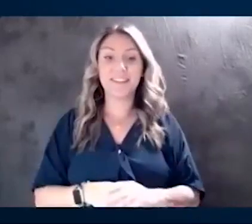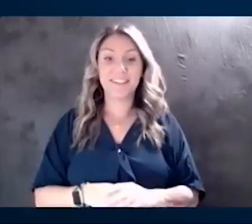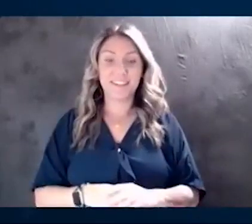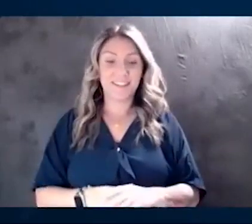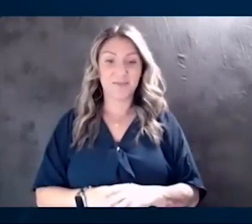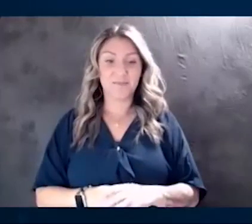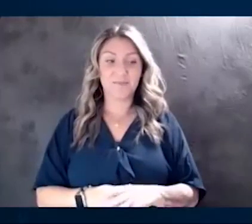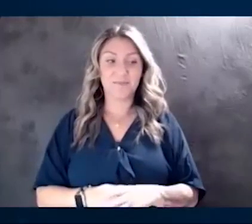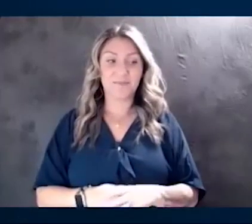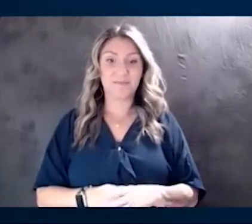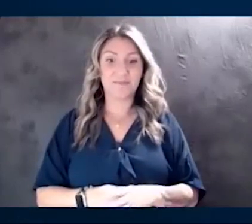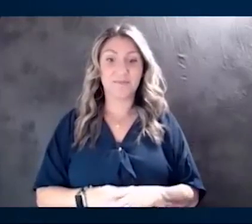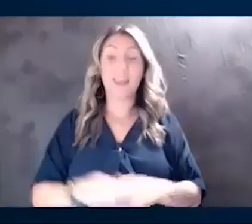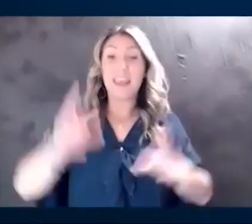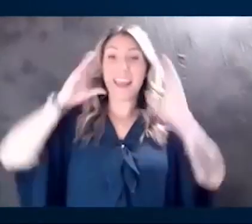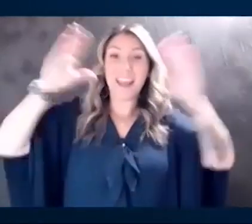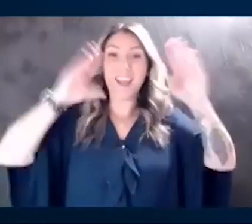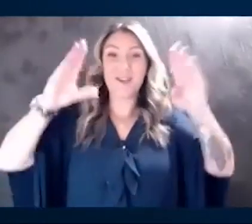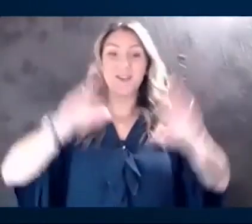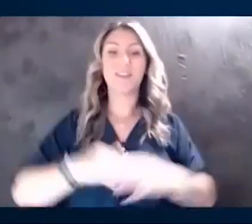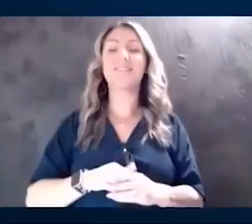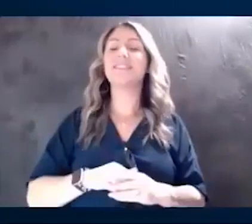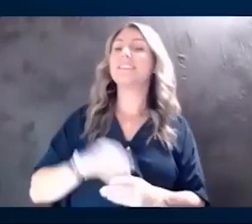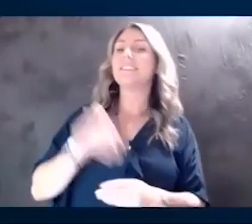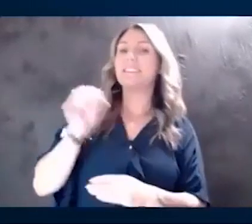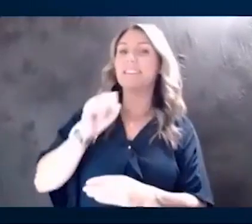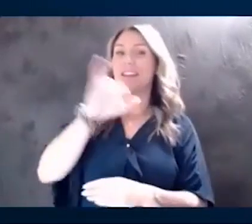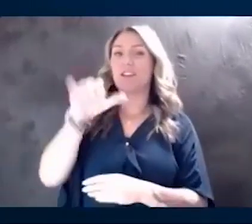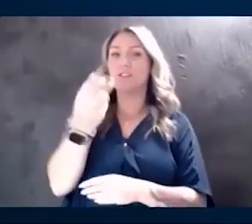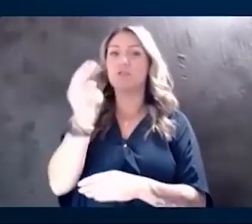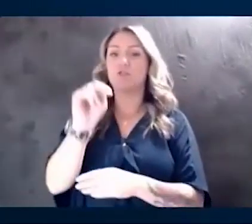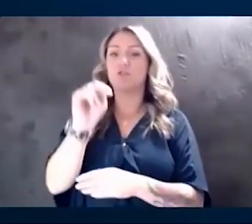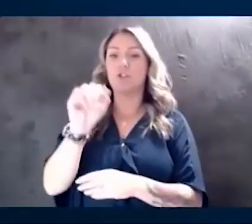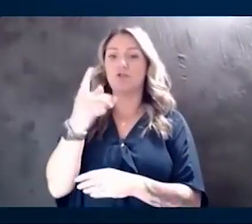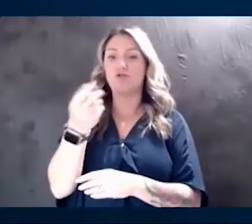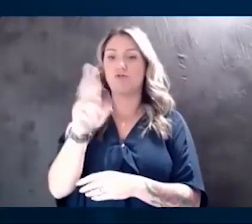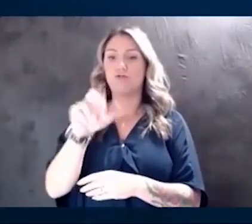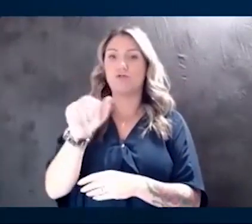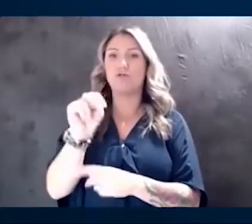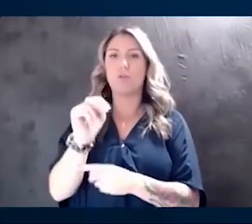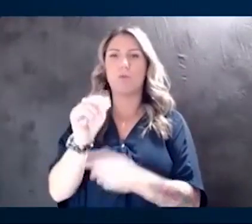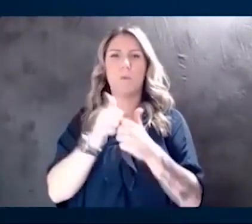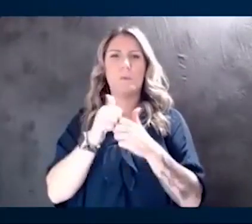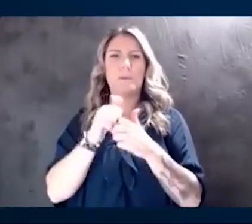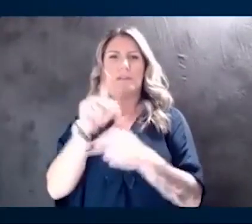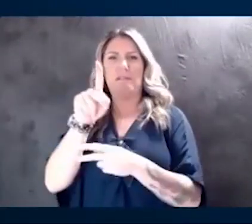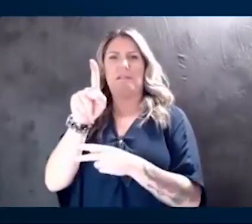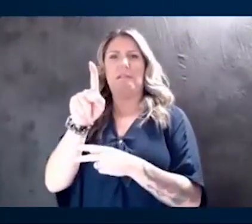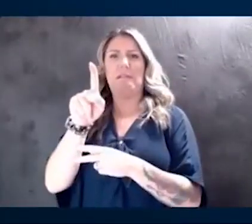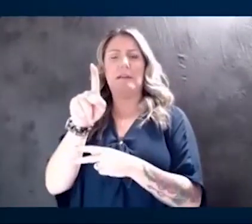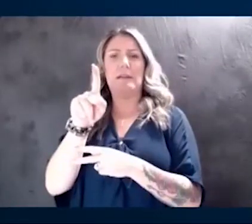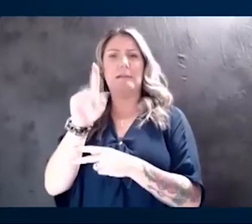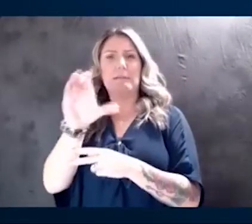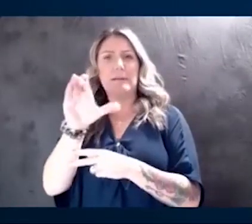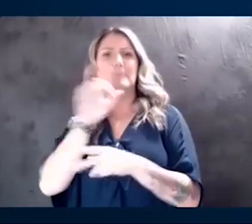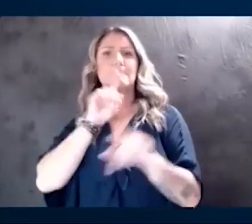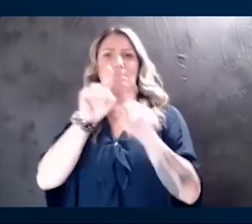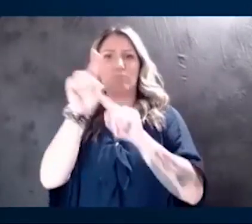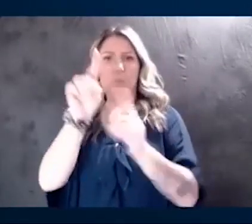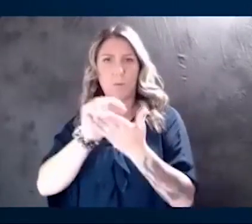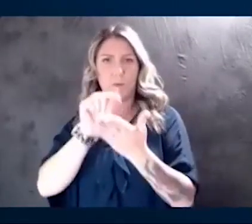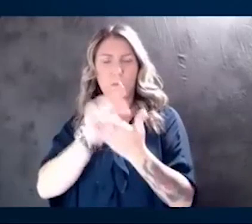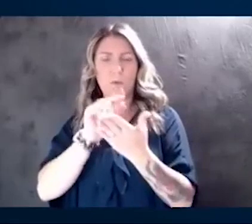Jump right in. hello? Yeah, hi, John Shorman with the KC Star. I was kind of curious, given that we have now